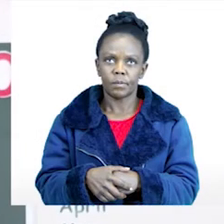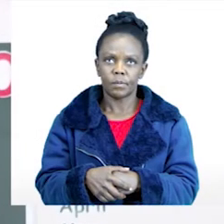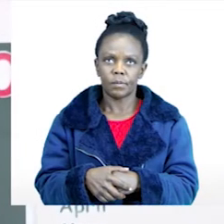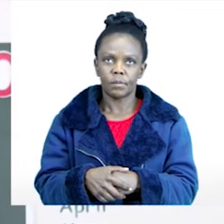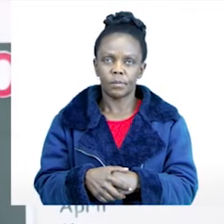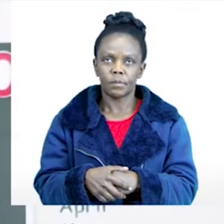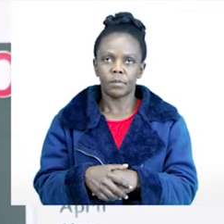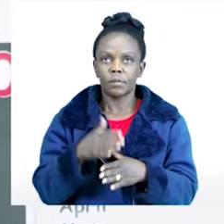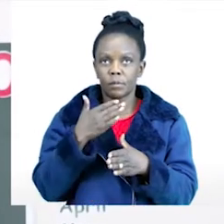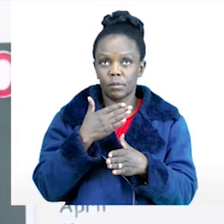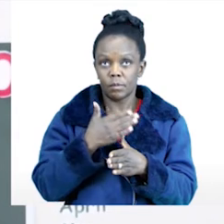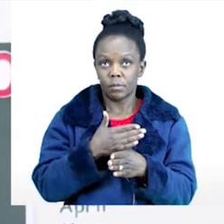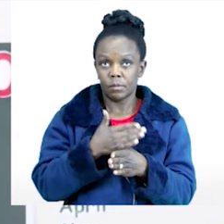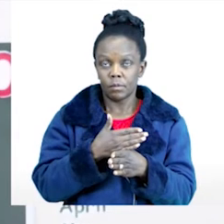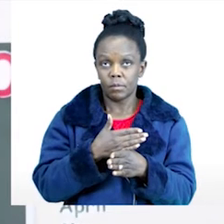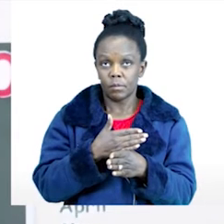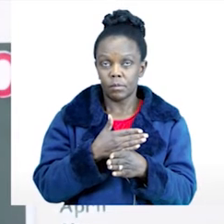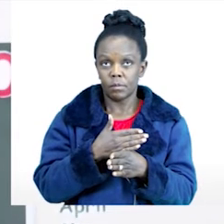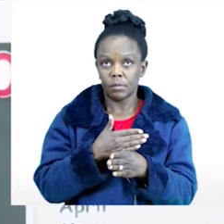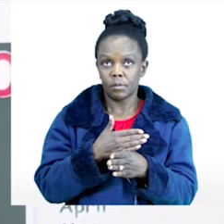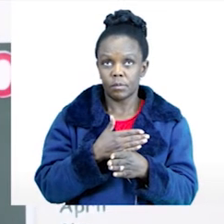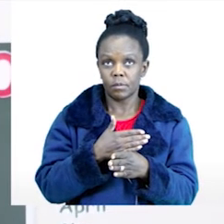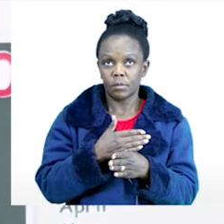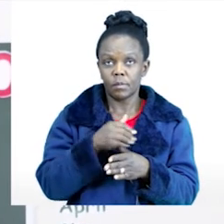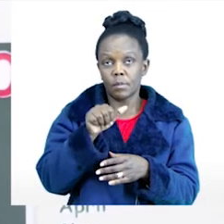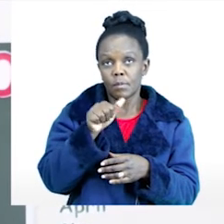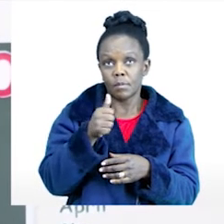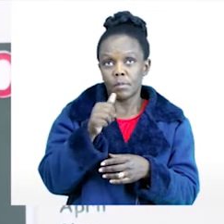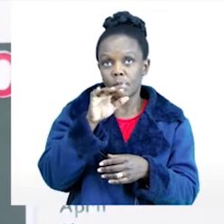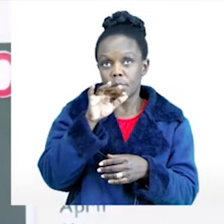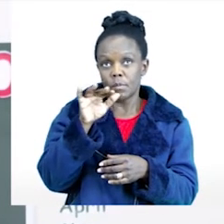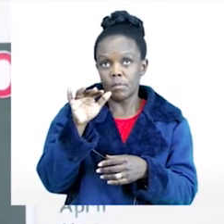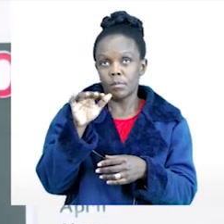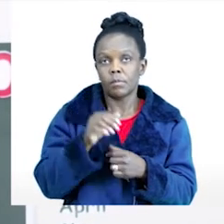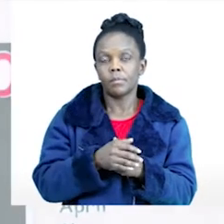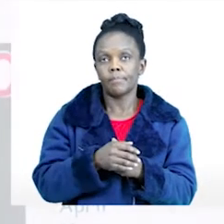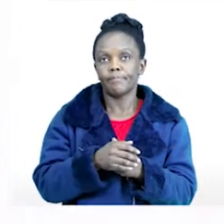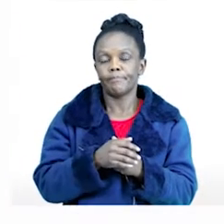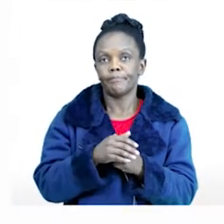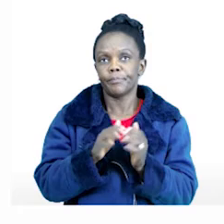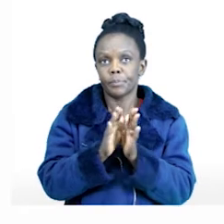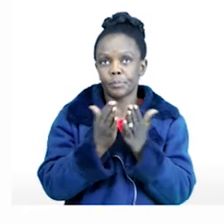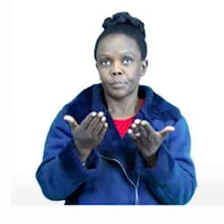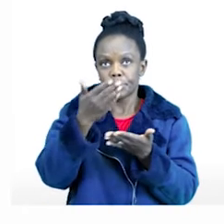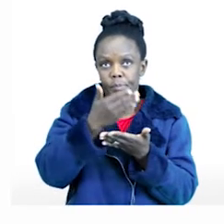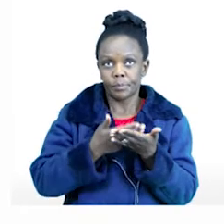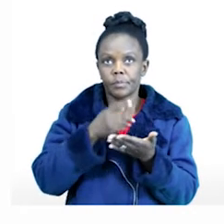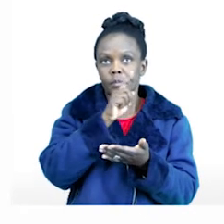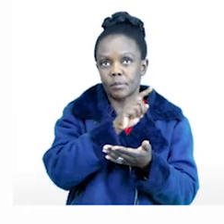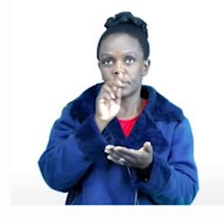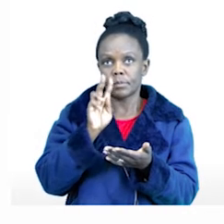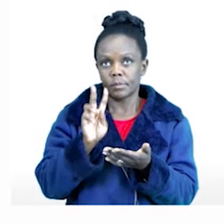Our next exercise is also another letter. Let us turn to page 12. On